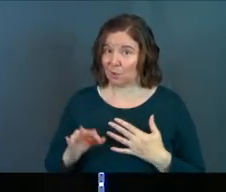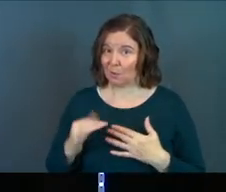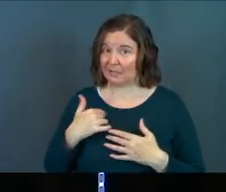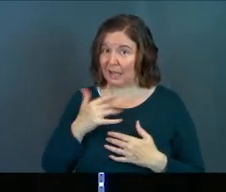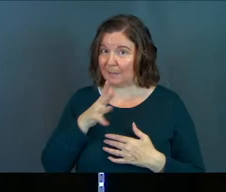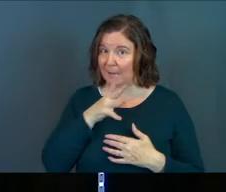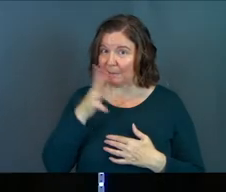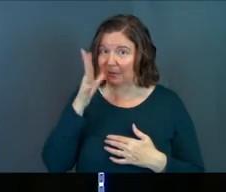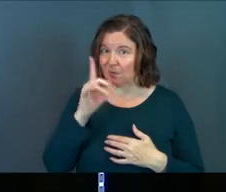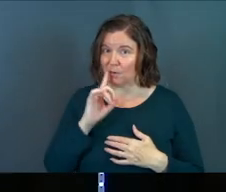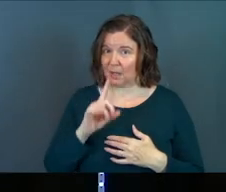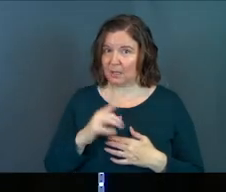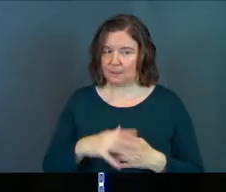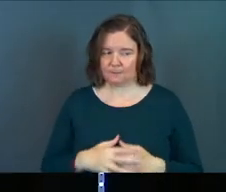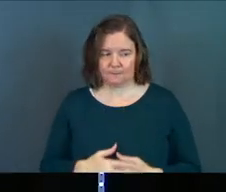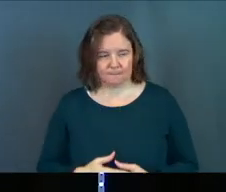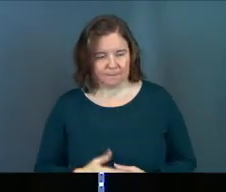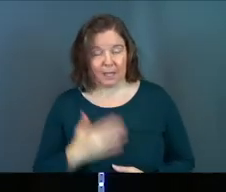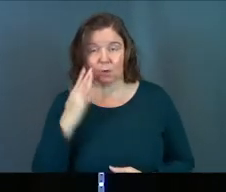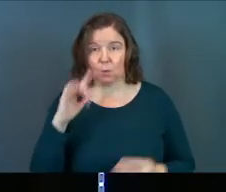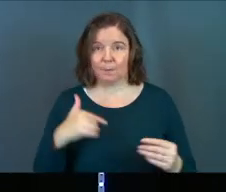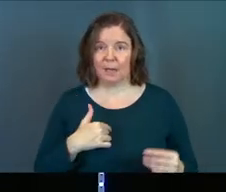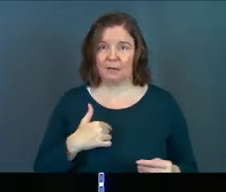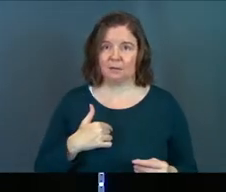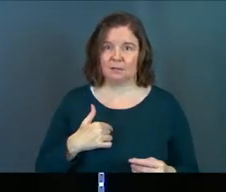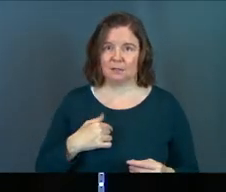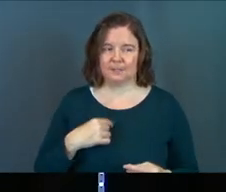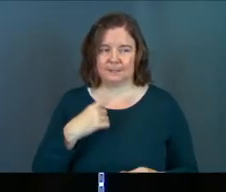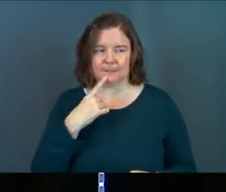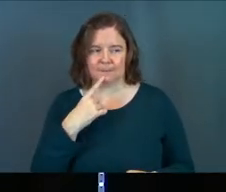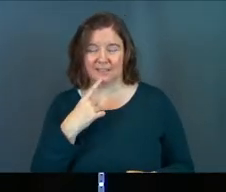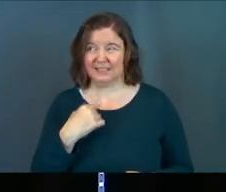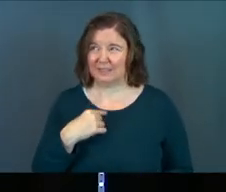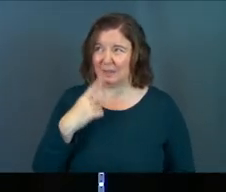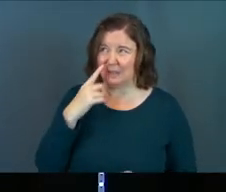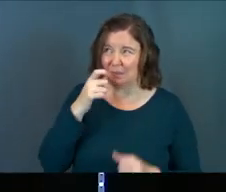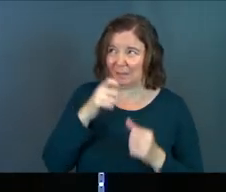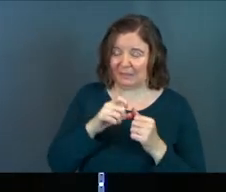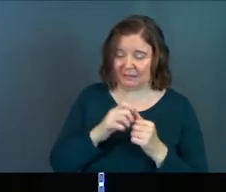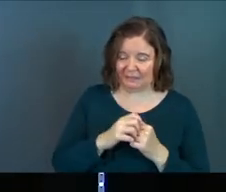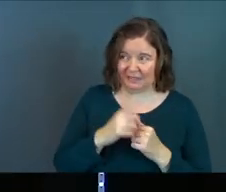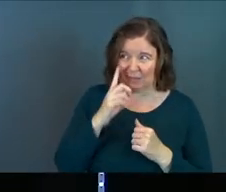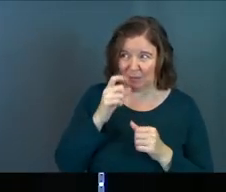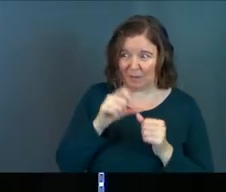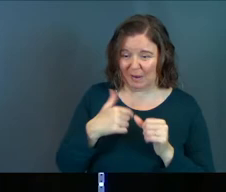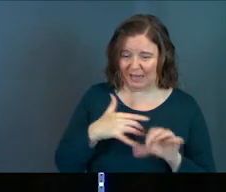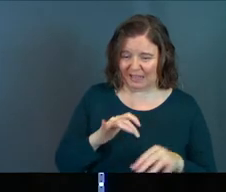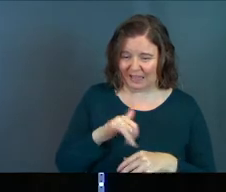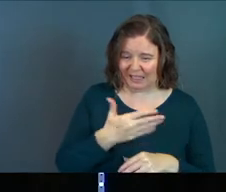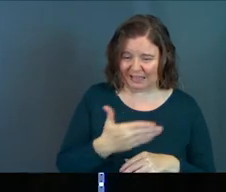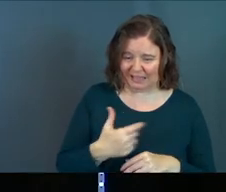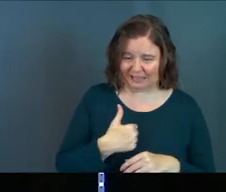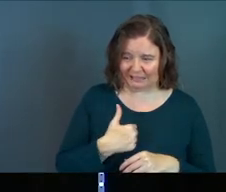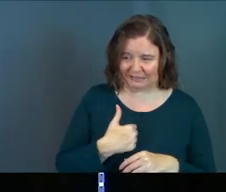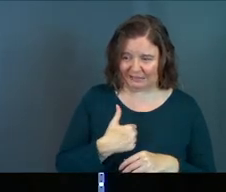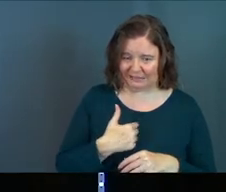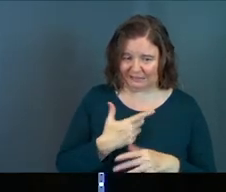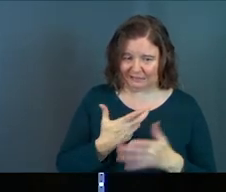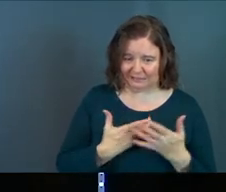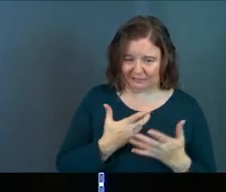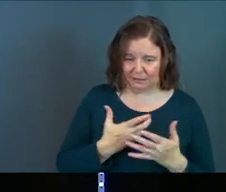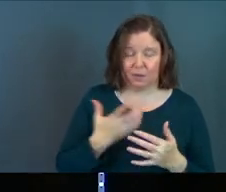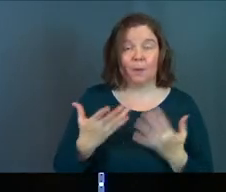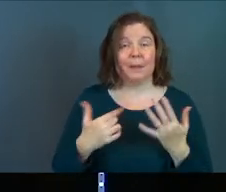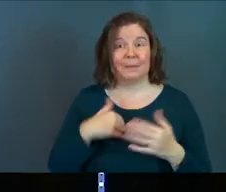choice. And like mom and dad, like were like, like knew about it. And they're like, you think they remember? You know what I mean? Like, you think they remember I did that thing? Maybe they don't, you know?